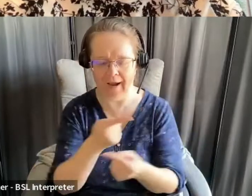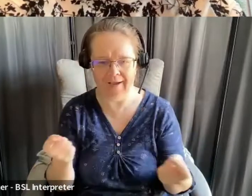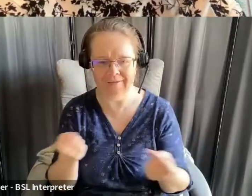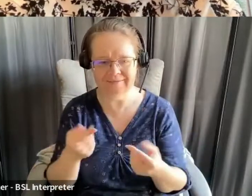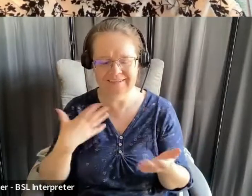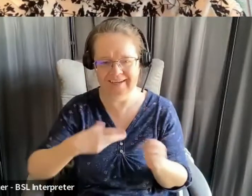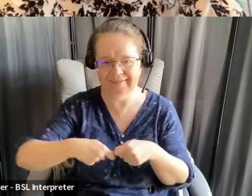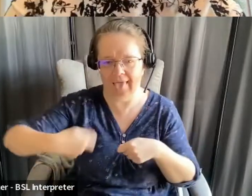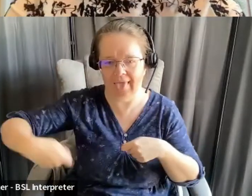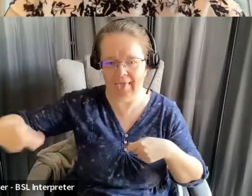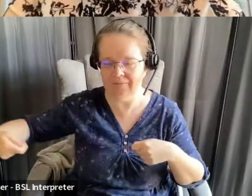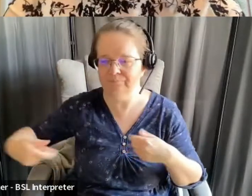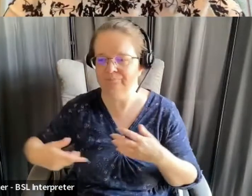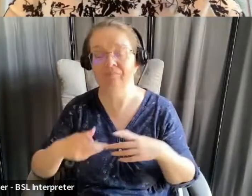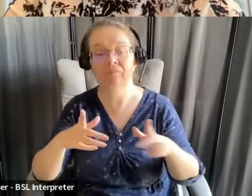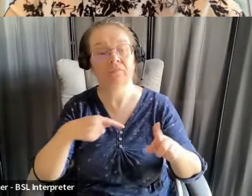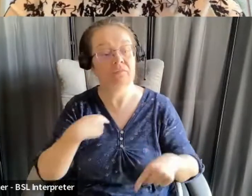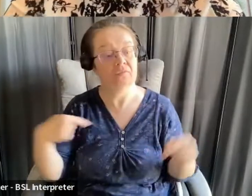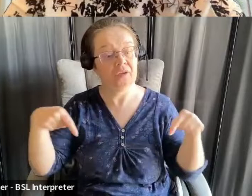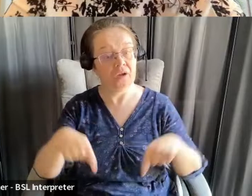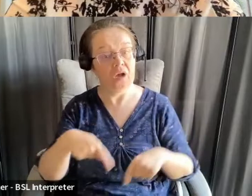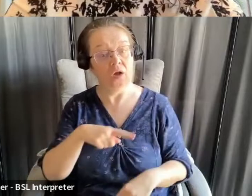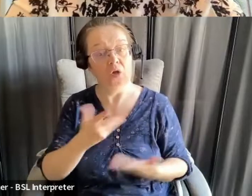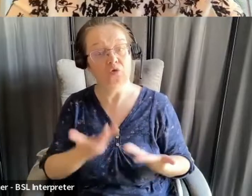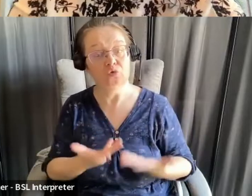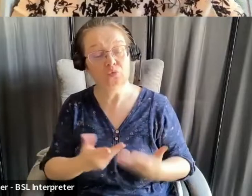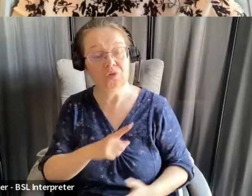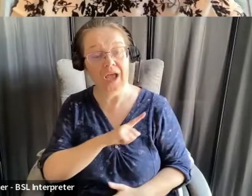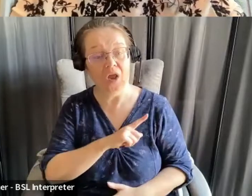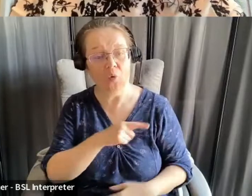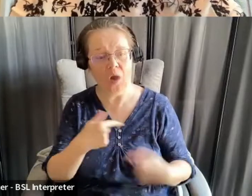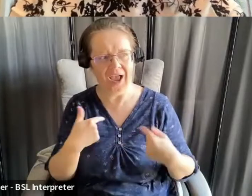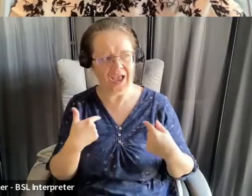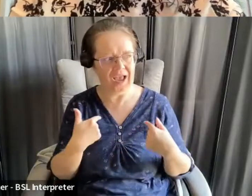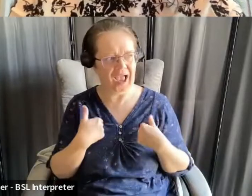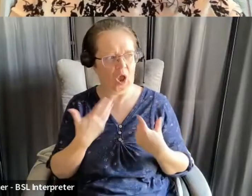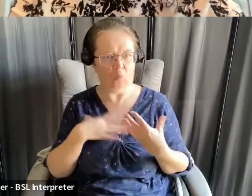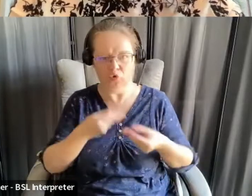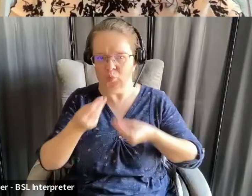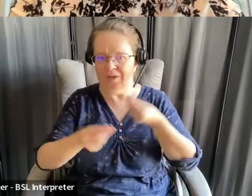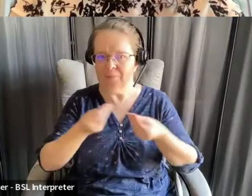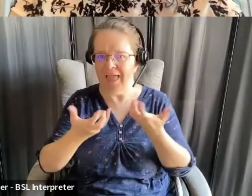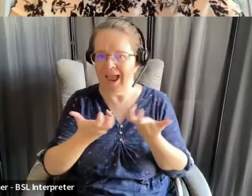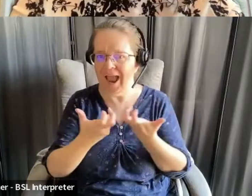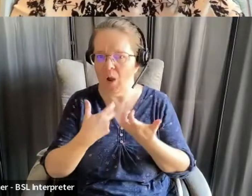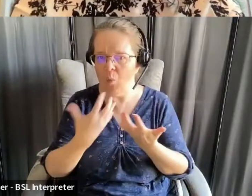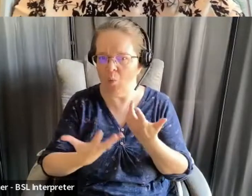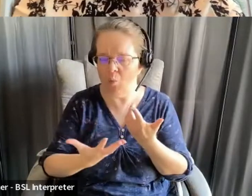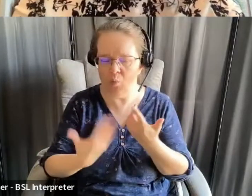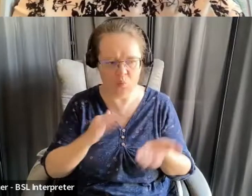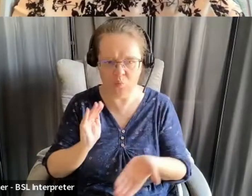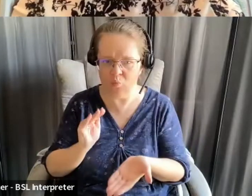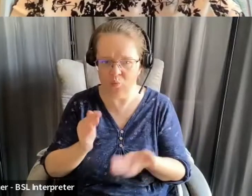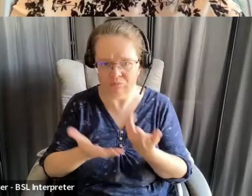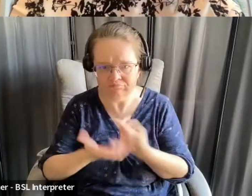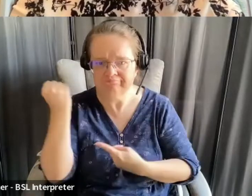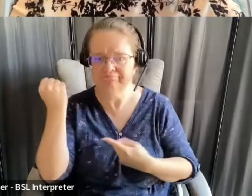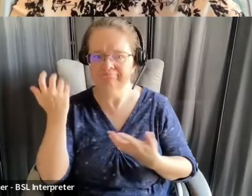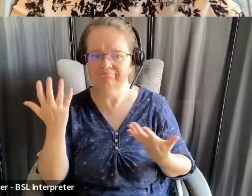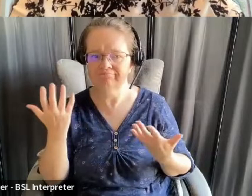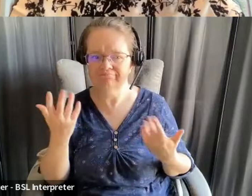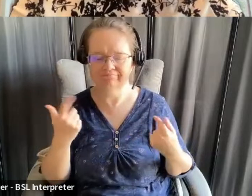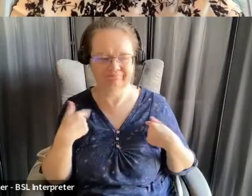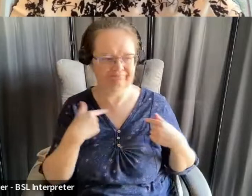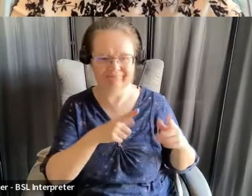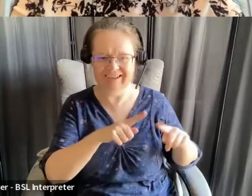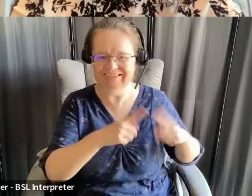my reason for being here today is to basically explain how I've gone from the point of just actually being completely